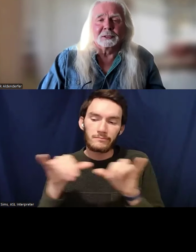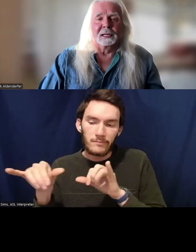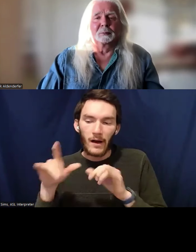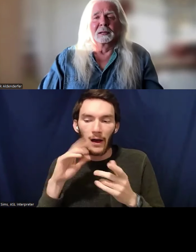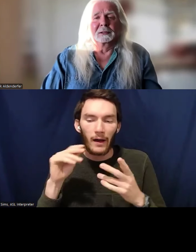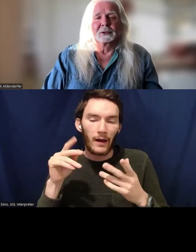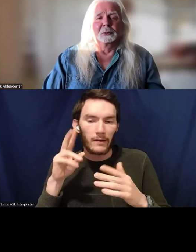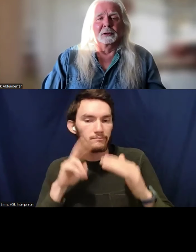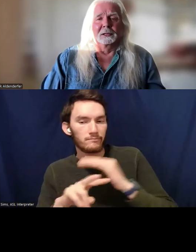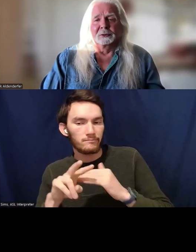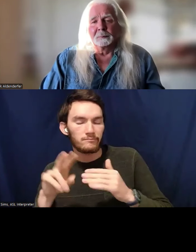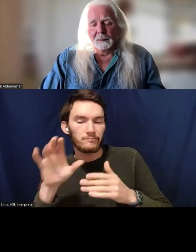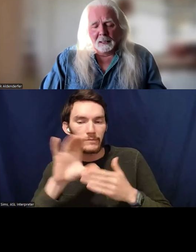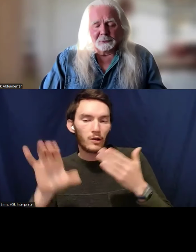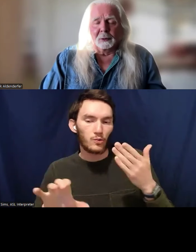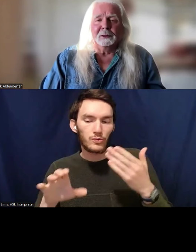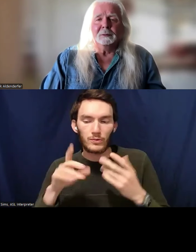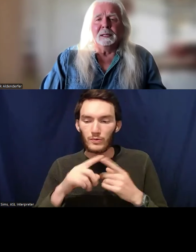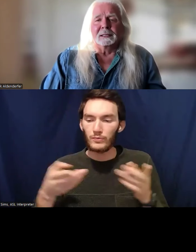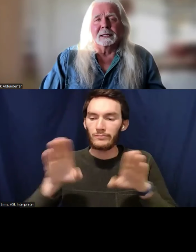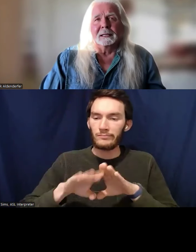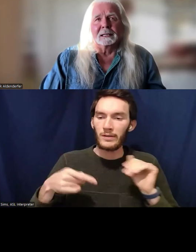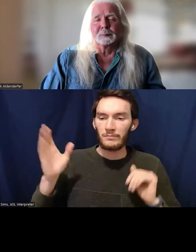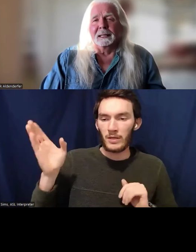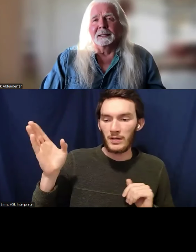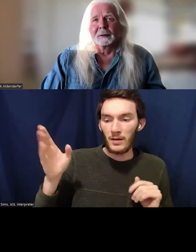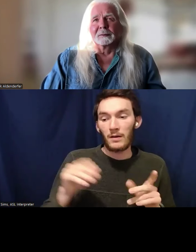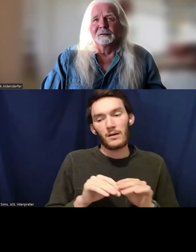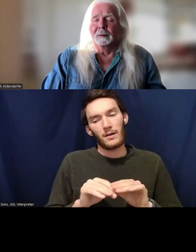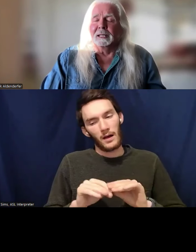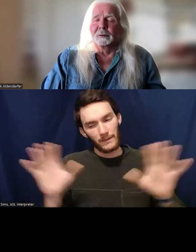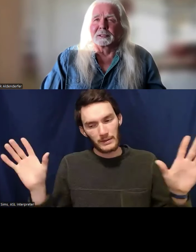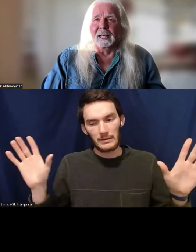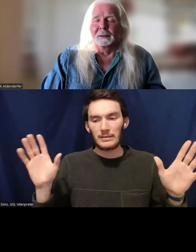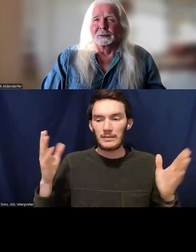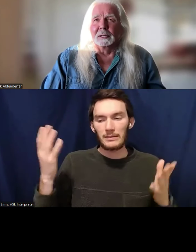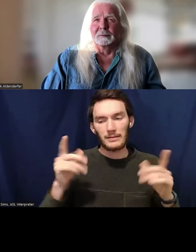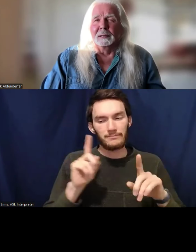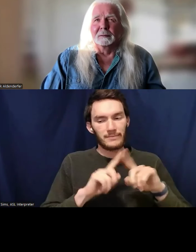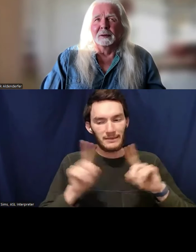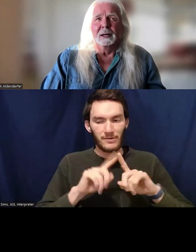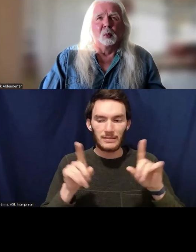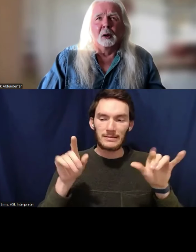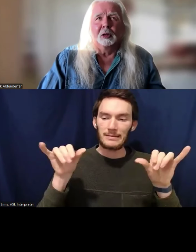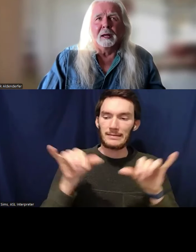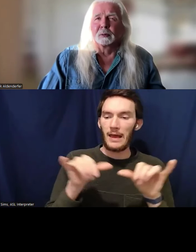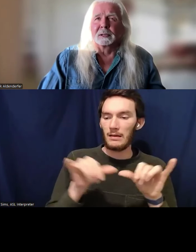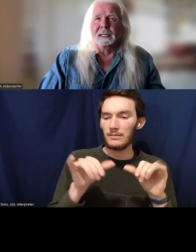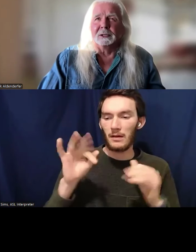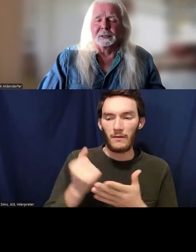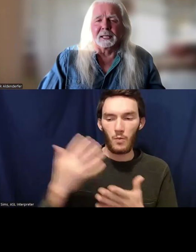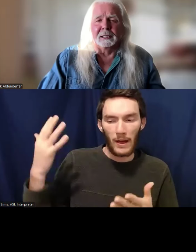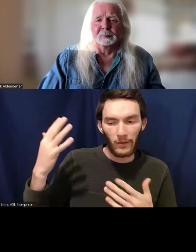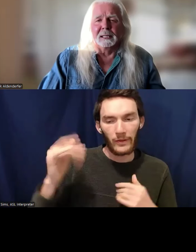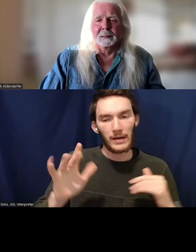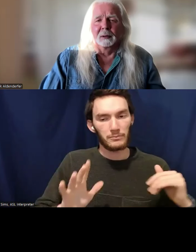conclusions then to bring this to a close. So I think we can see that despite there are very different scales of wealth and prestige